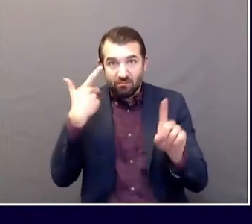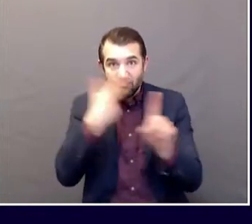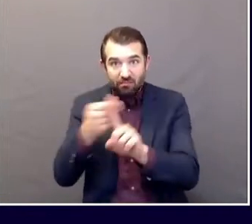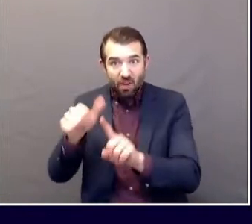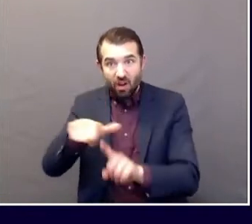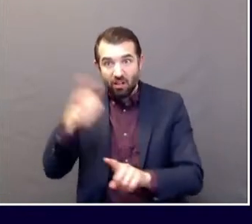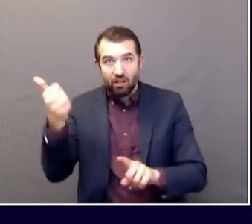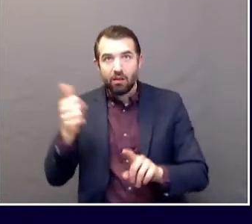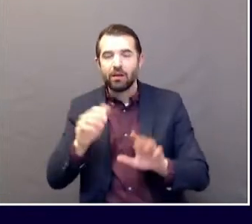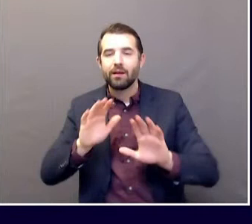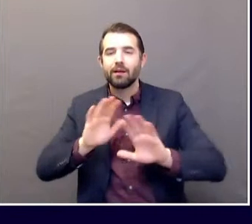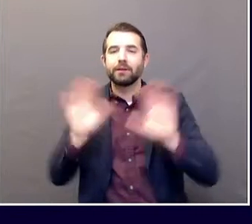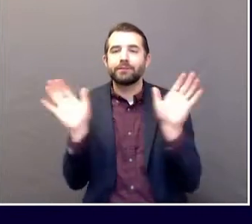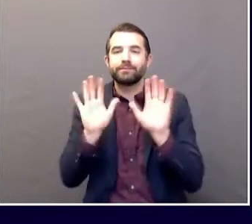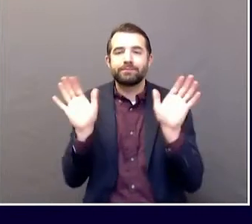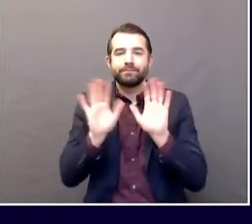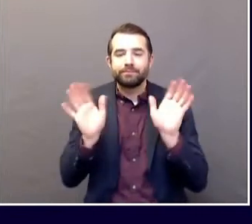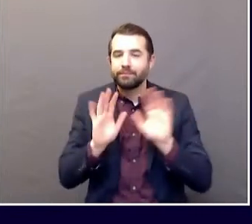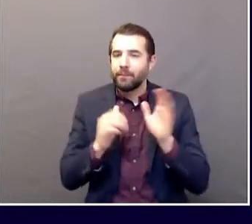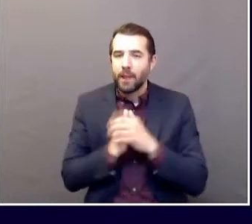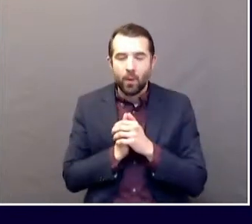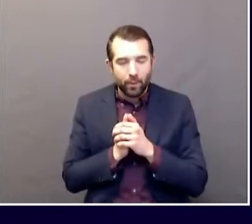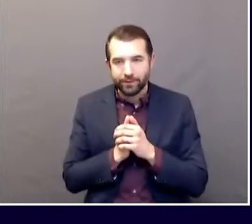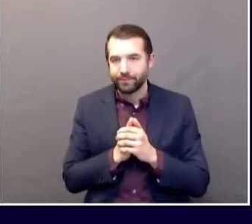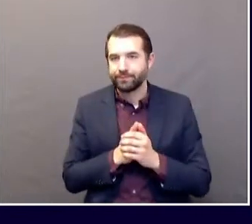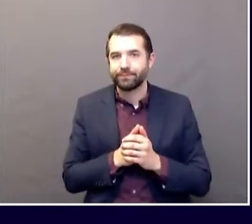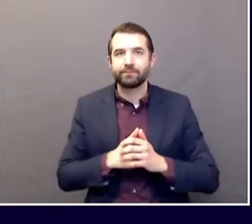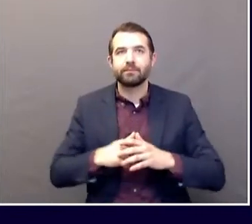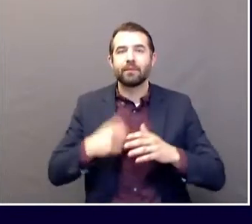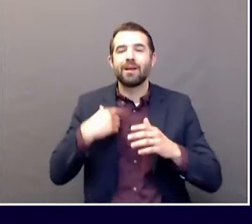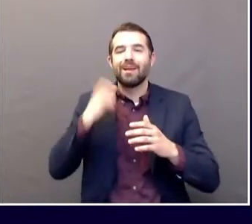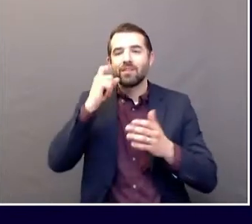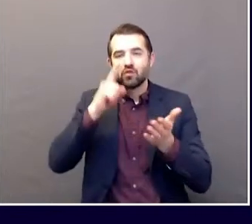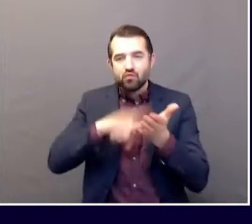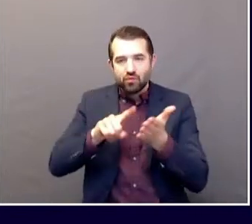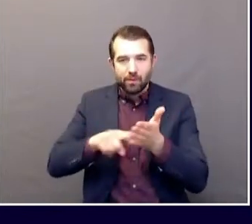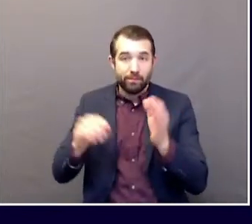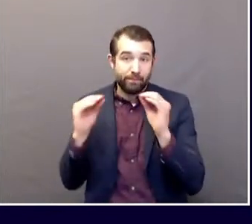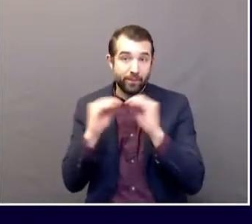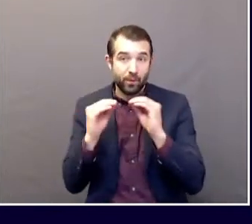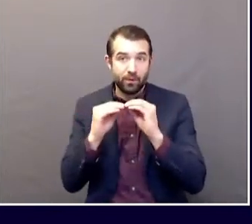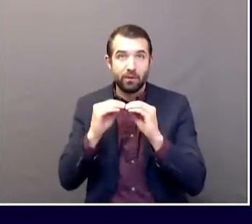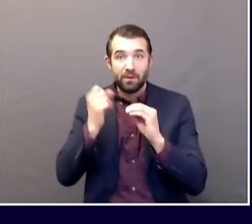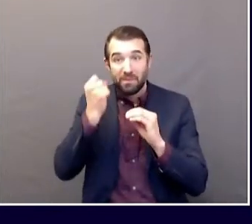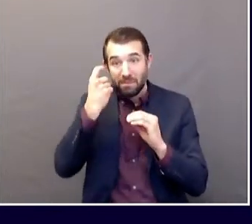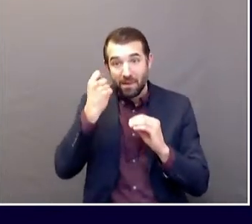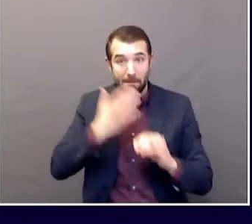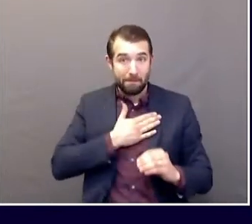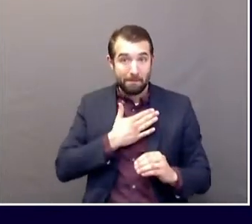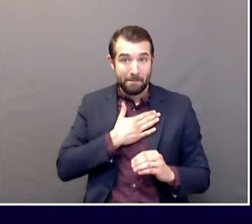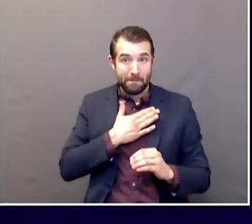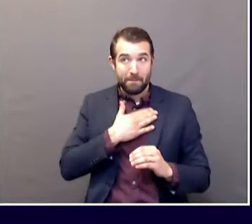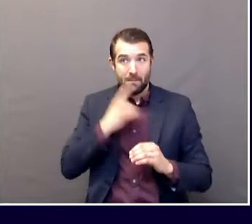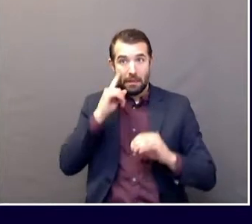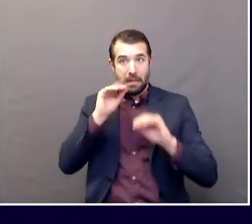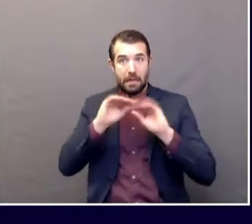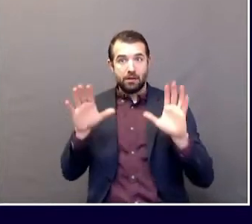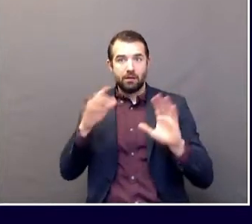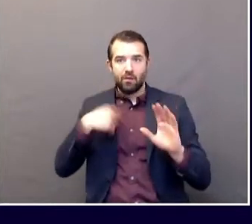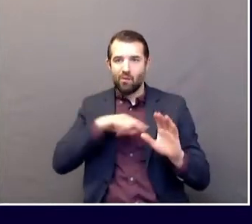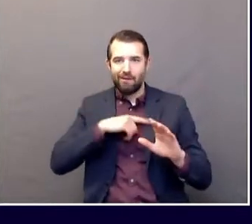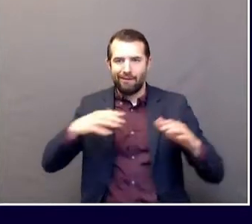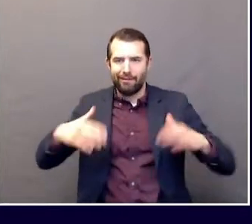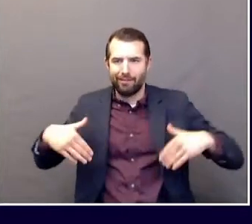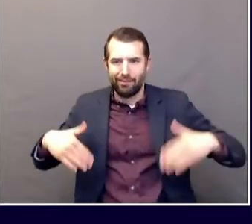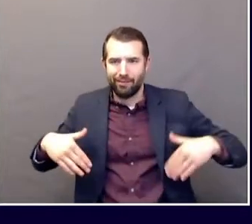out, but I don't believe certainly not at Maine CDC. You use the word threat. That's not how we